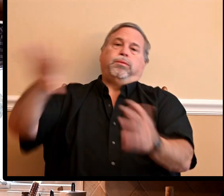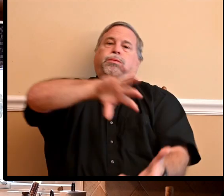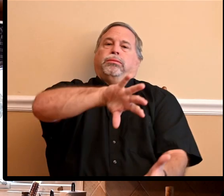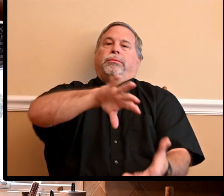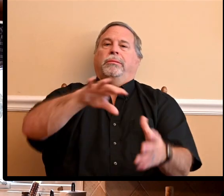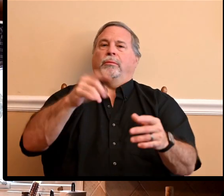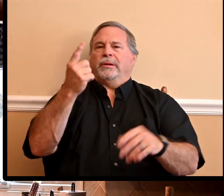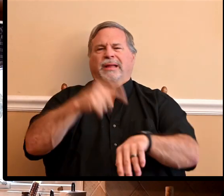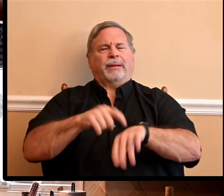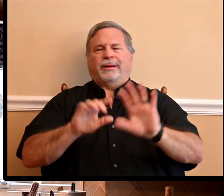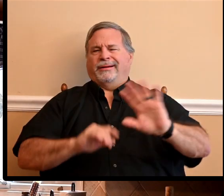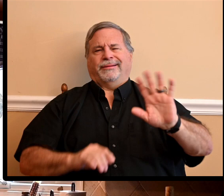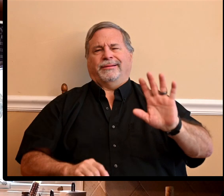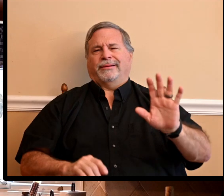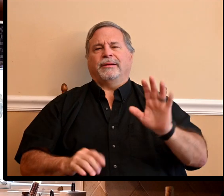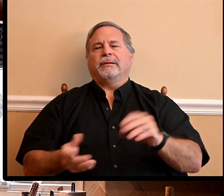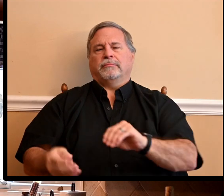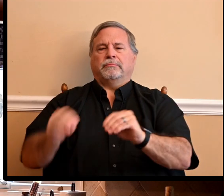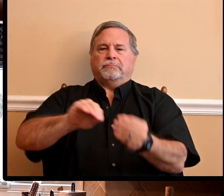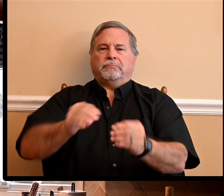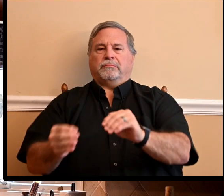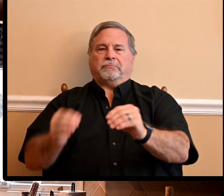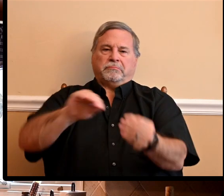And again, you don't want to dump it all in at once.